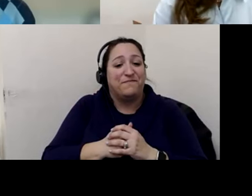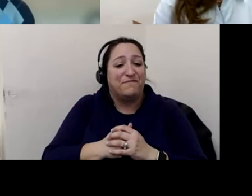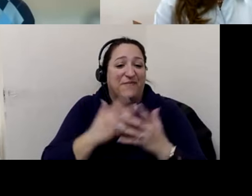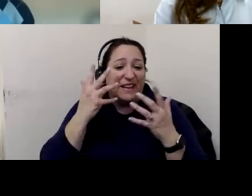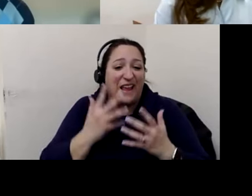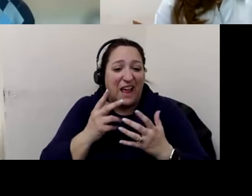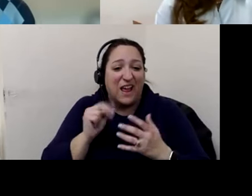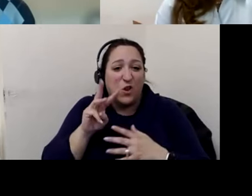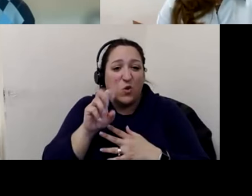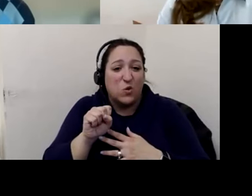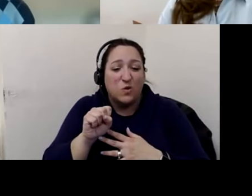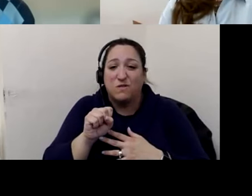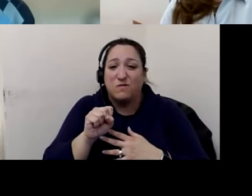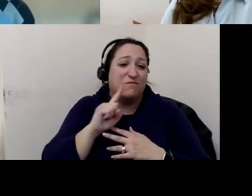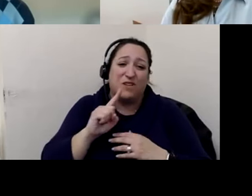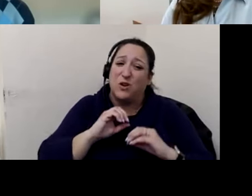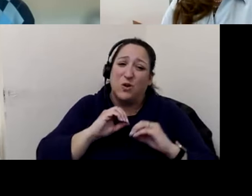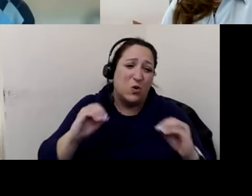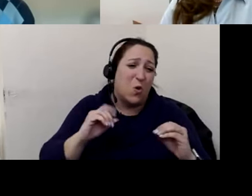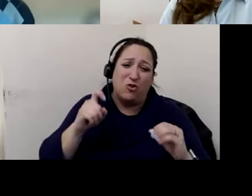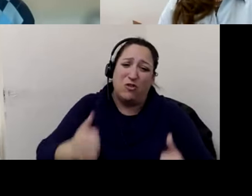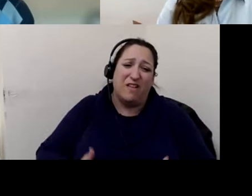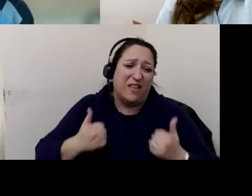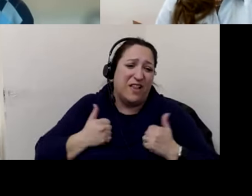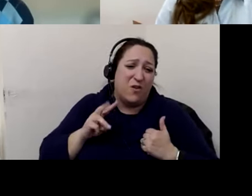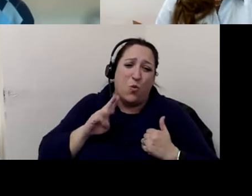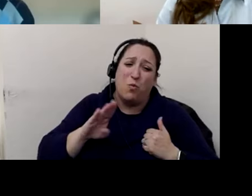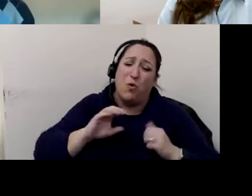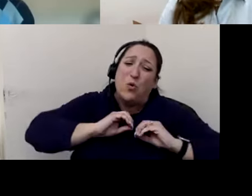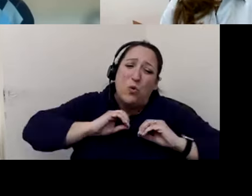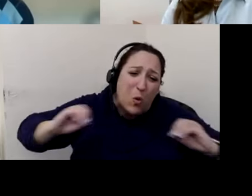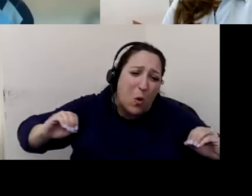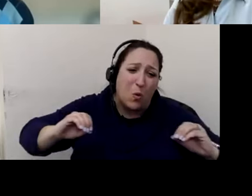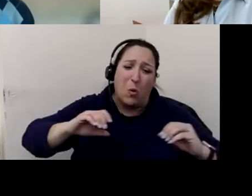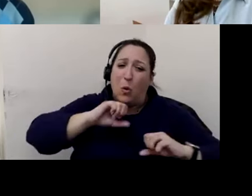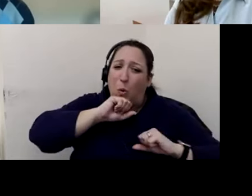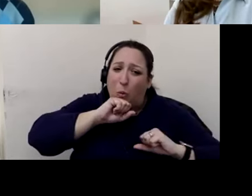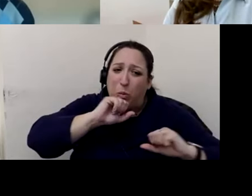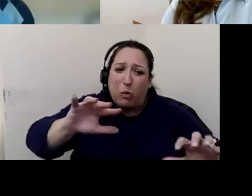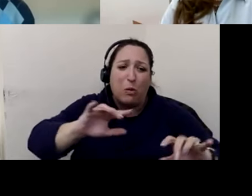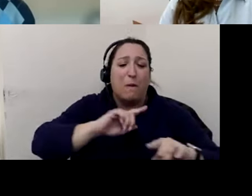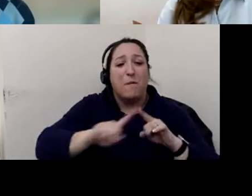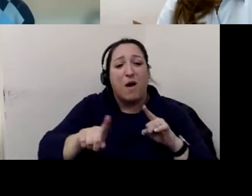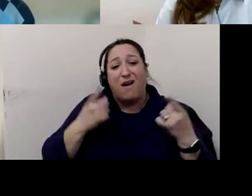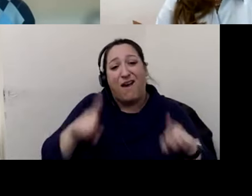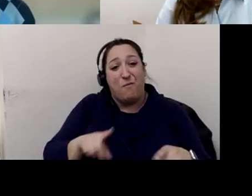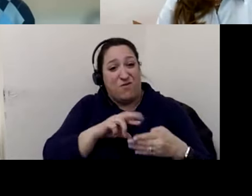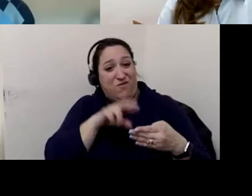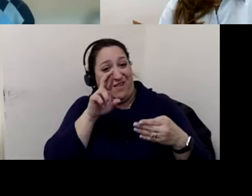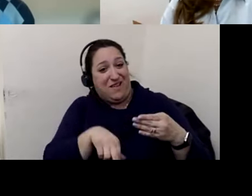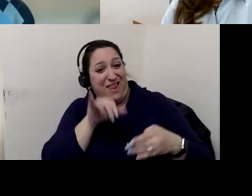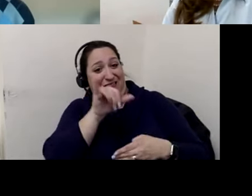nobody should have ever had to live in Willowbrook. Nobody. However, as a result of